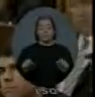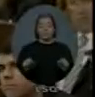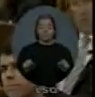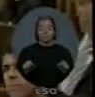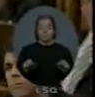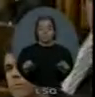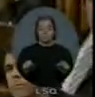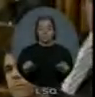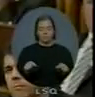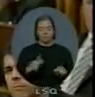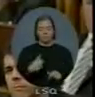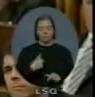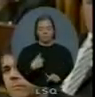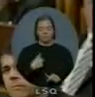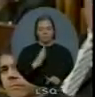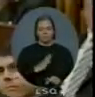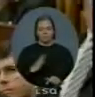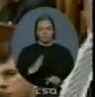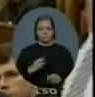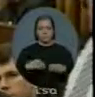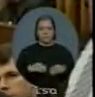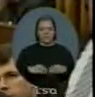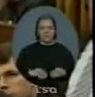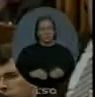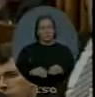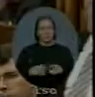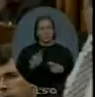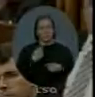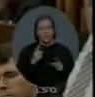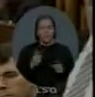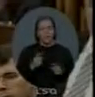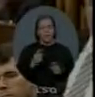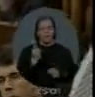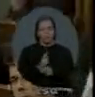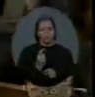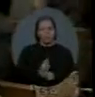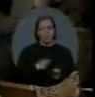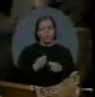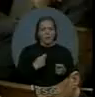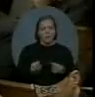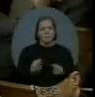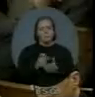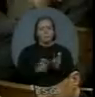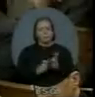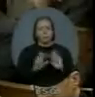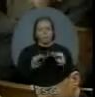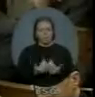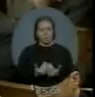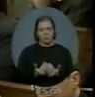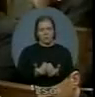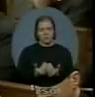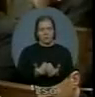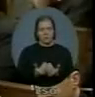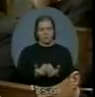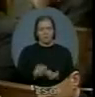the previous Liberal government, the public coffers were a piggy bank for a good time and a good meal. The Government House Leader's office, for example,